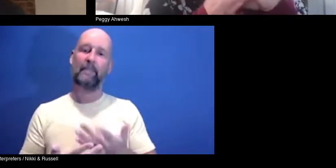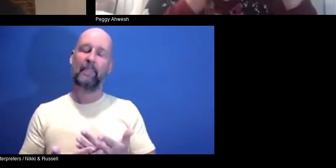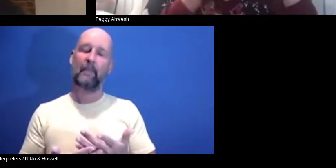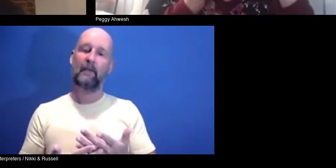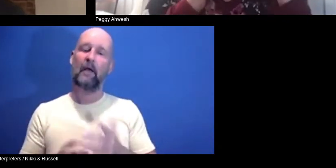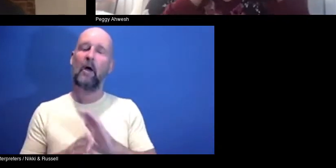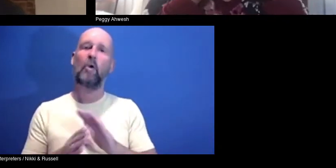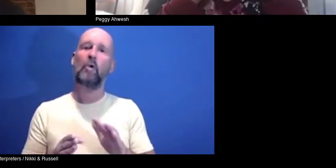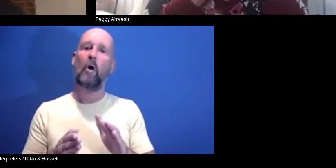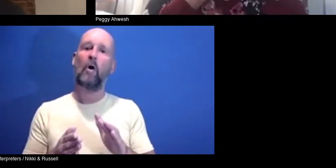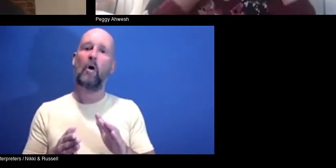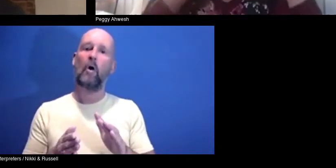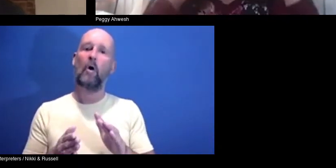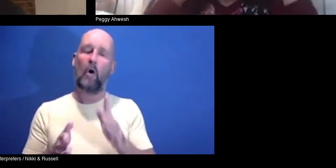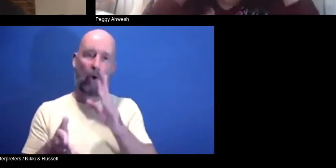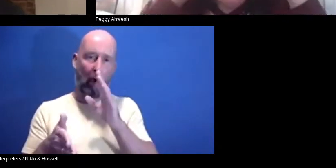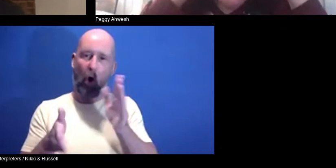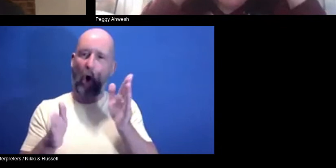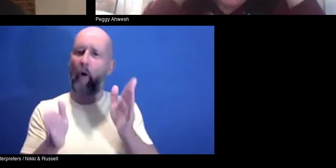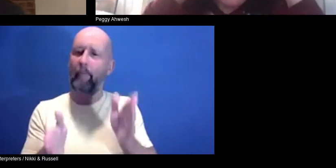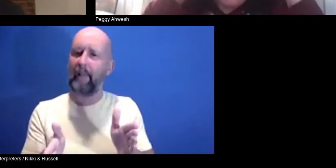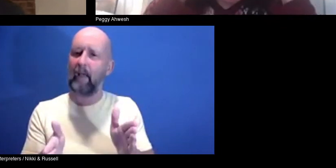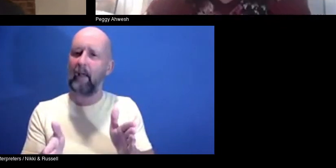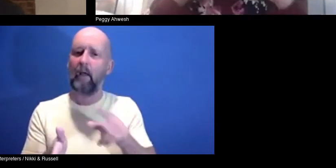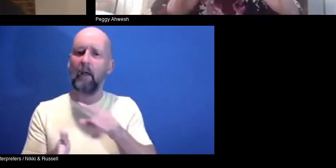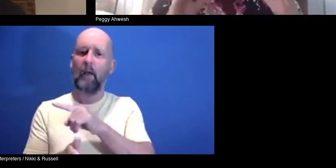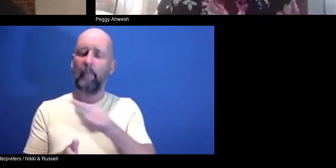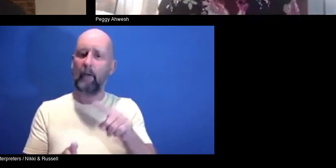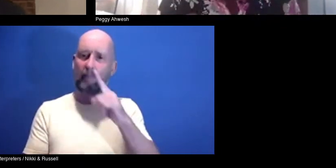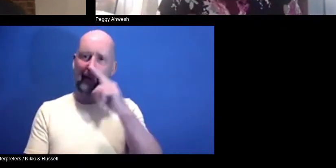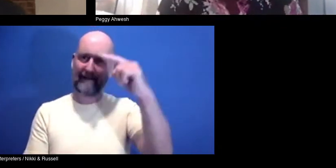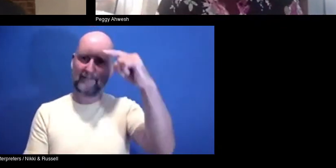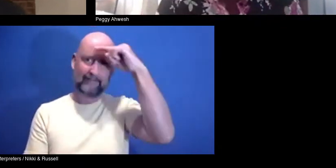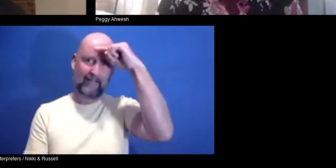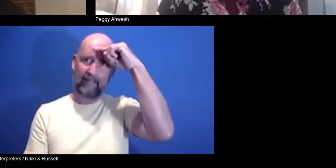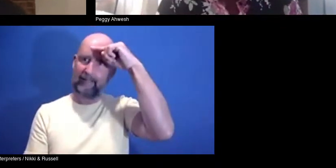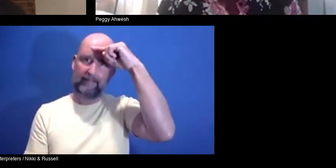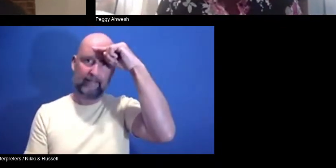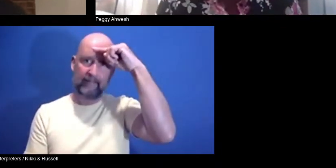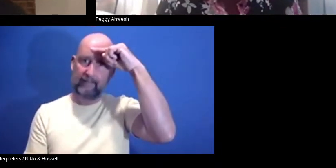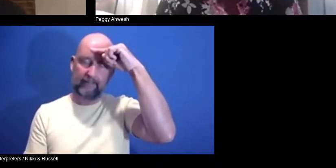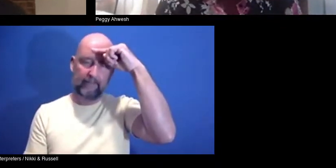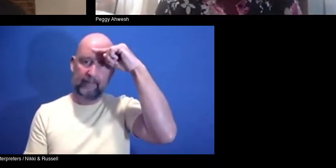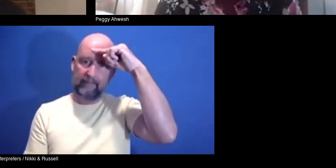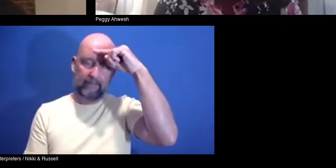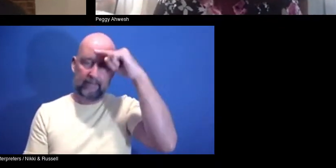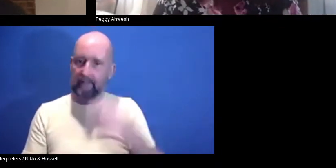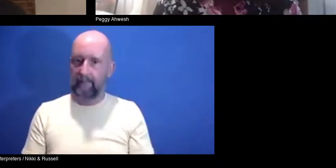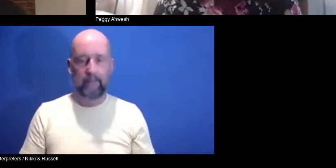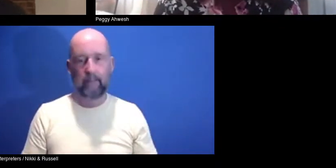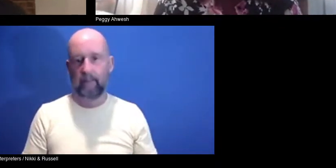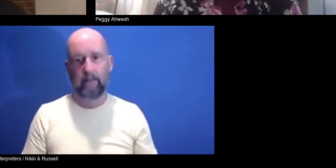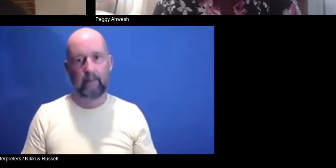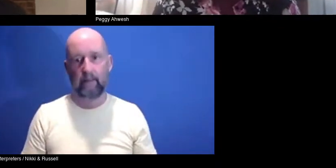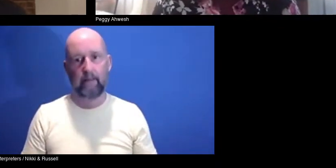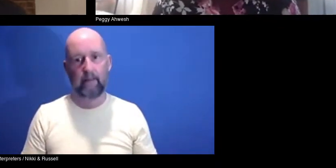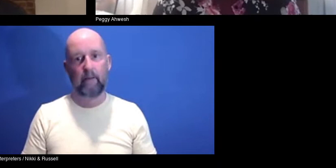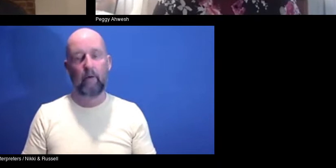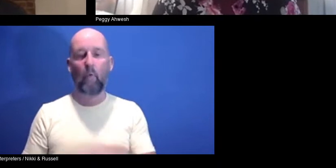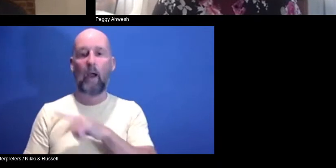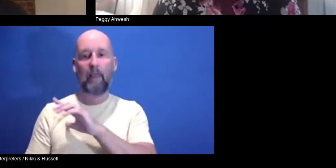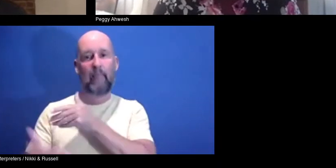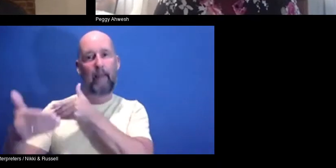I didn't feel obligated, but it was just kind of so much part of my psyche that I, it just is just to document this